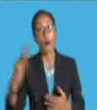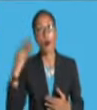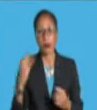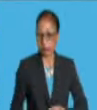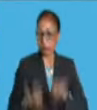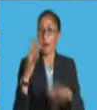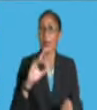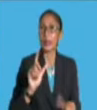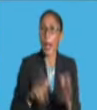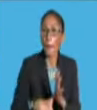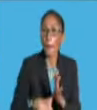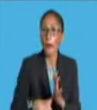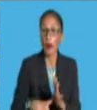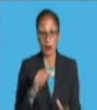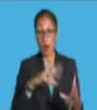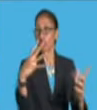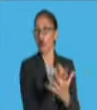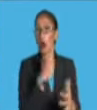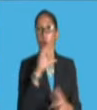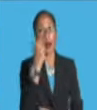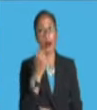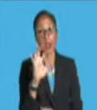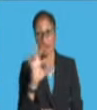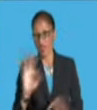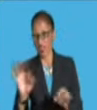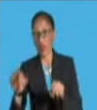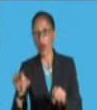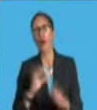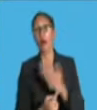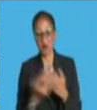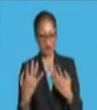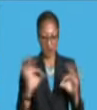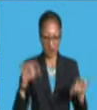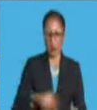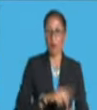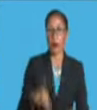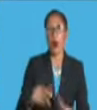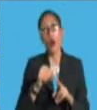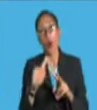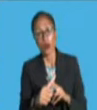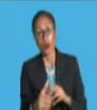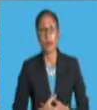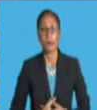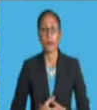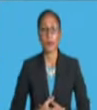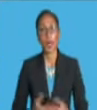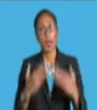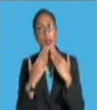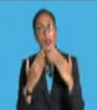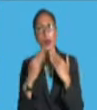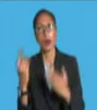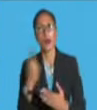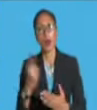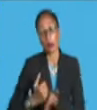sacrificed their time to make sure I won. Without you, I would not be here. Also, Madam Speaker, I would like to thank all